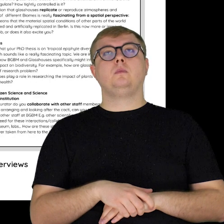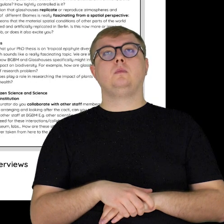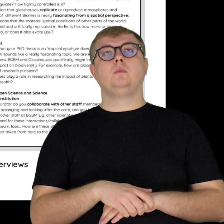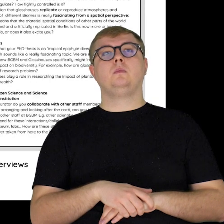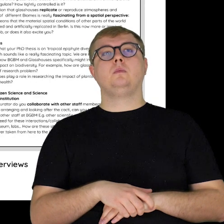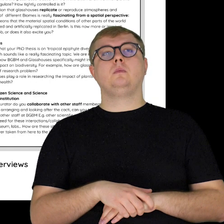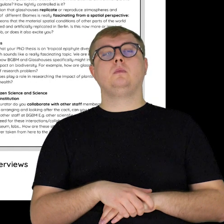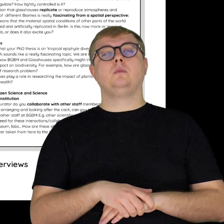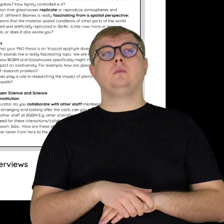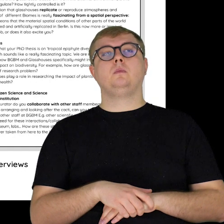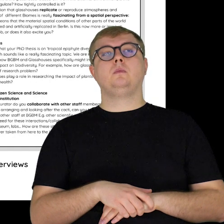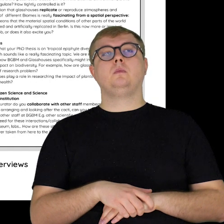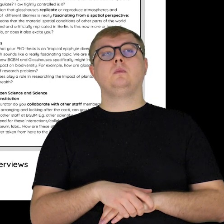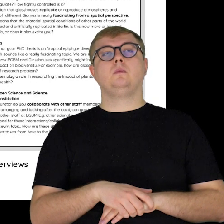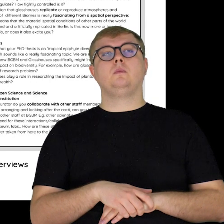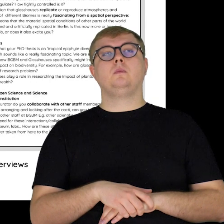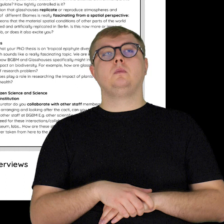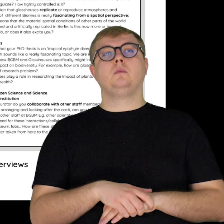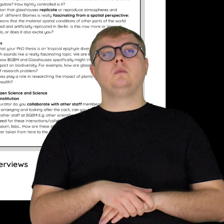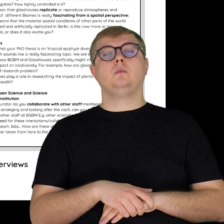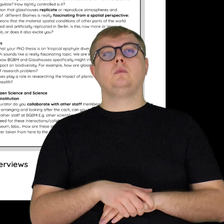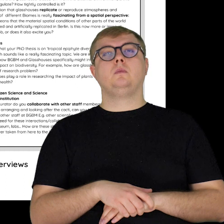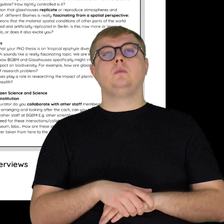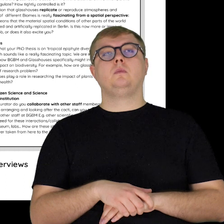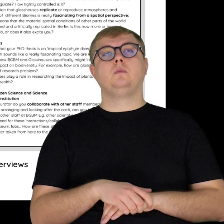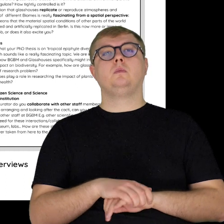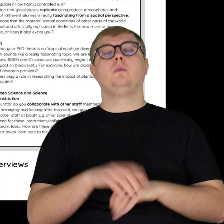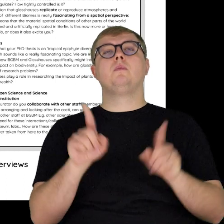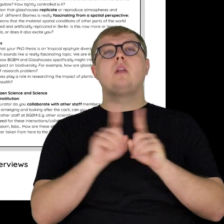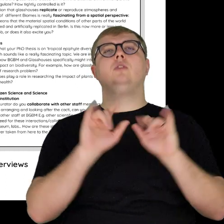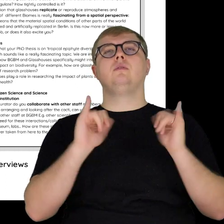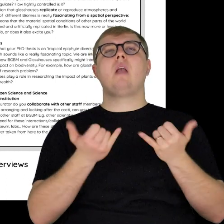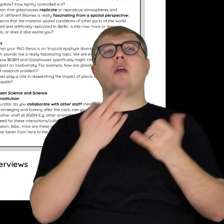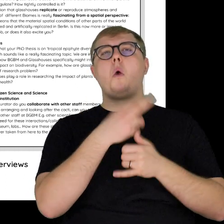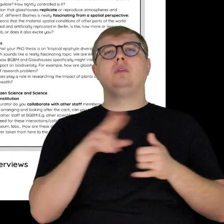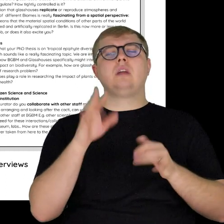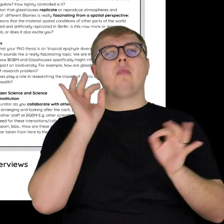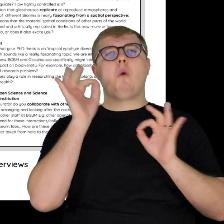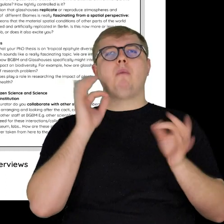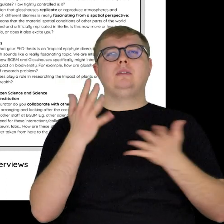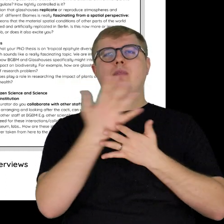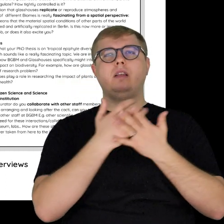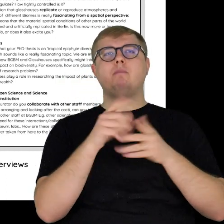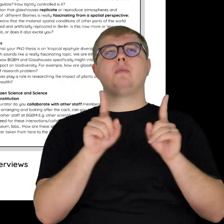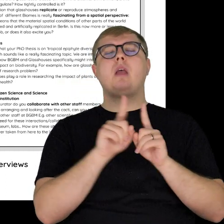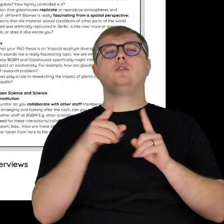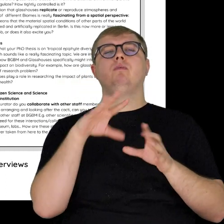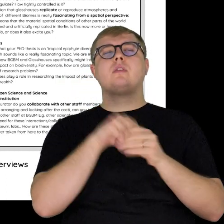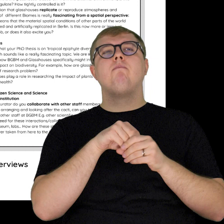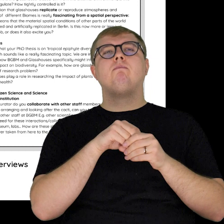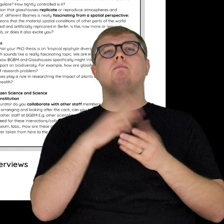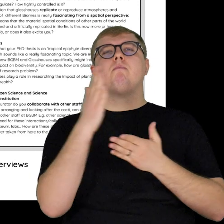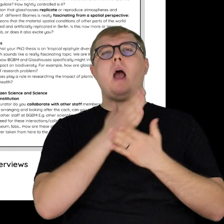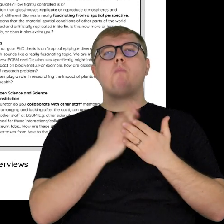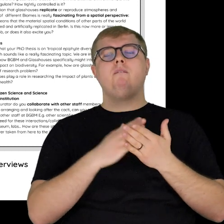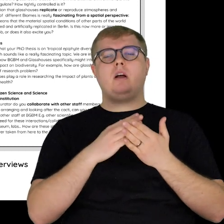So what sort of data did we collect? What sort of data did we collect? Well, hybrid mapping, as Séverine outlined in